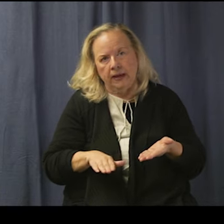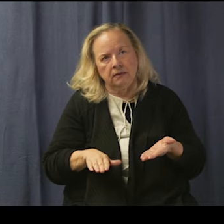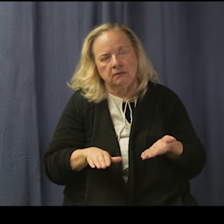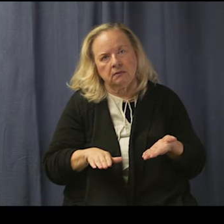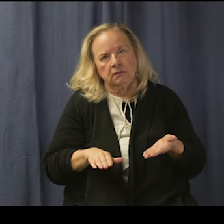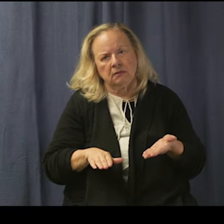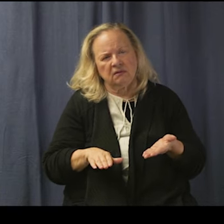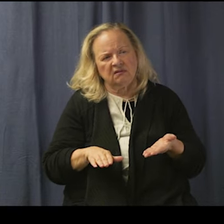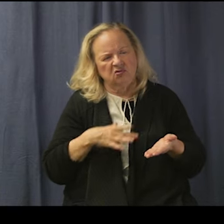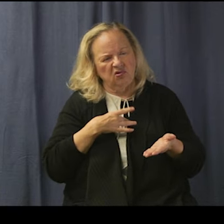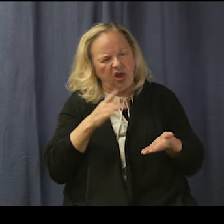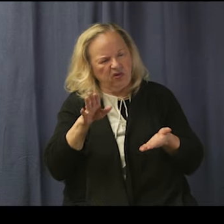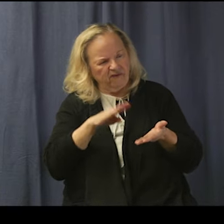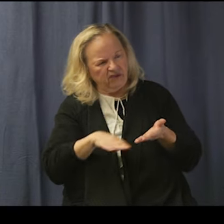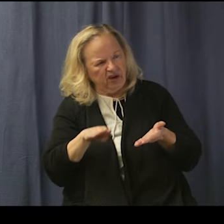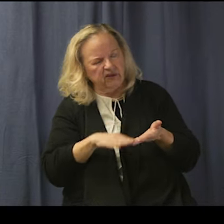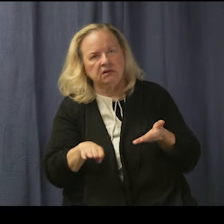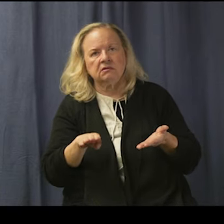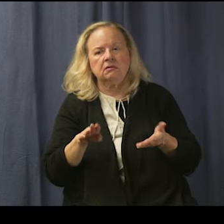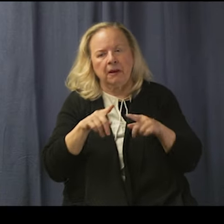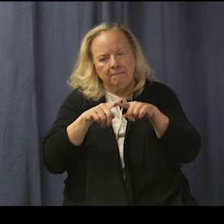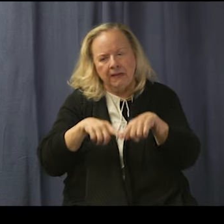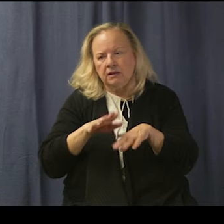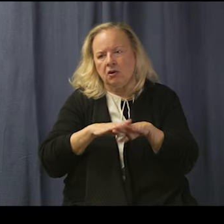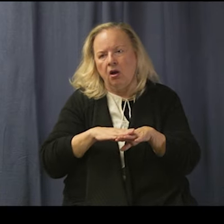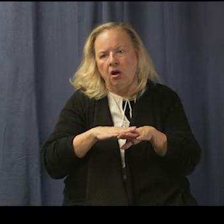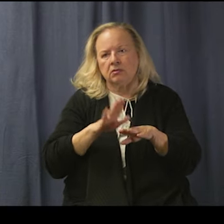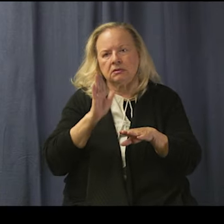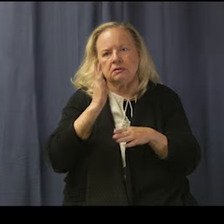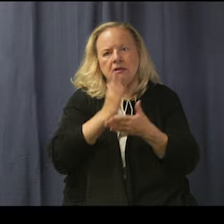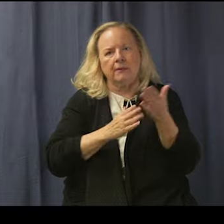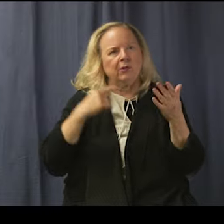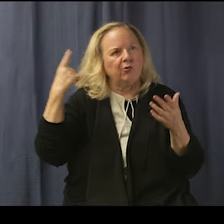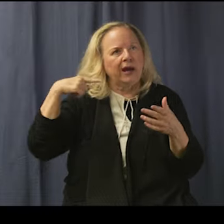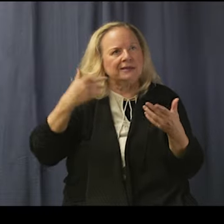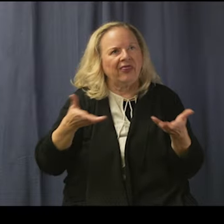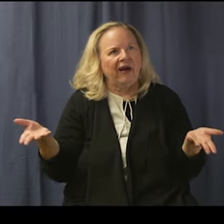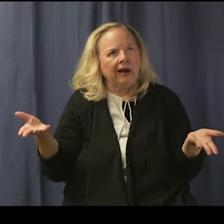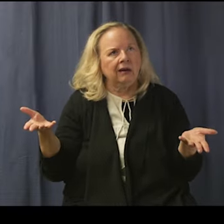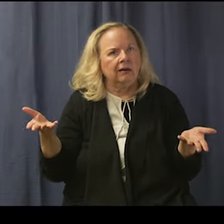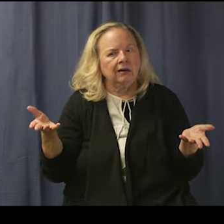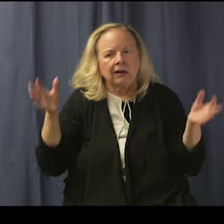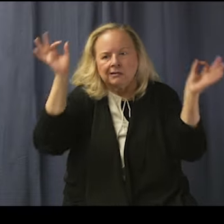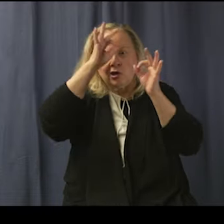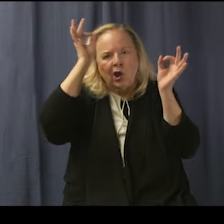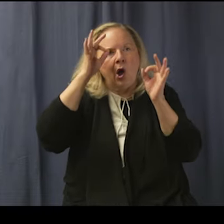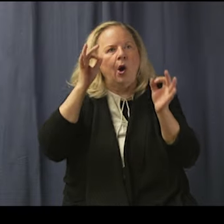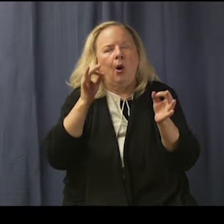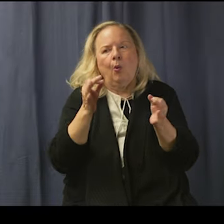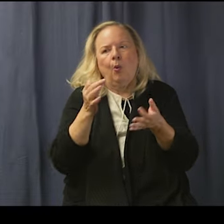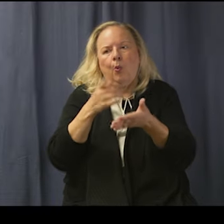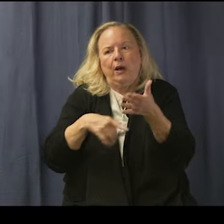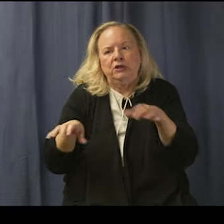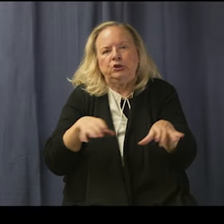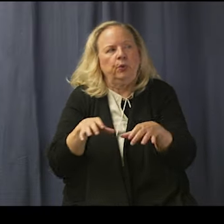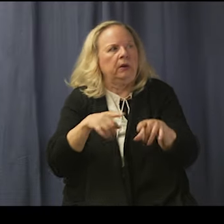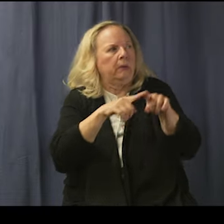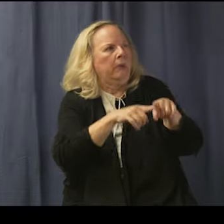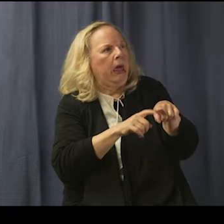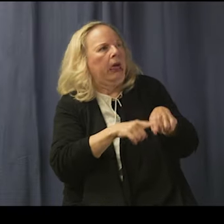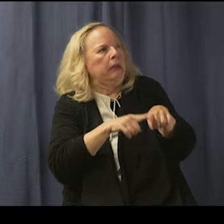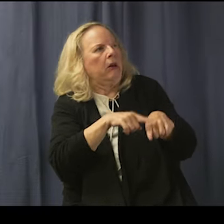like to have your forgiveness dependent on some loony bin that doesn't know what he's doing? And everyone's dependent